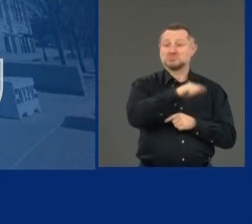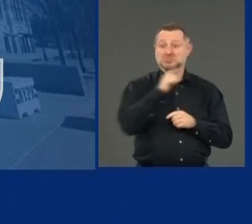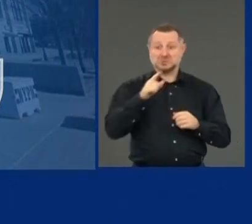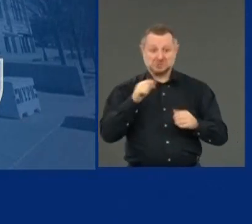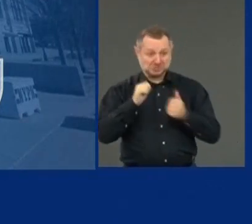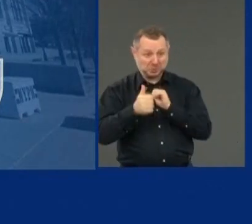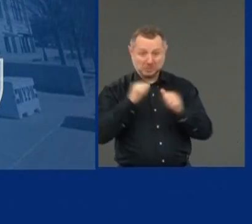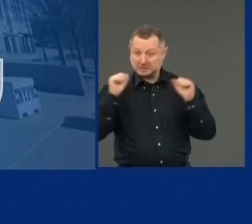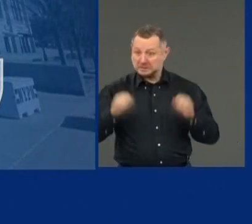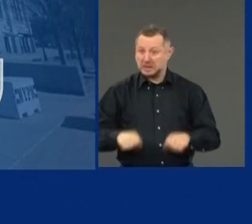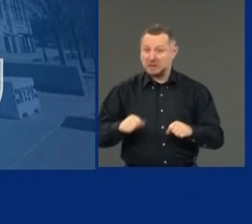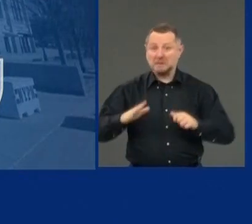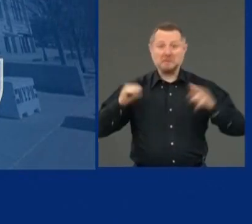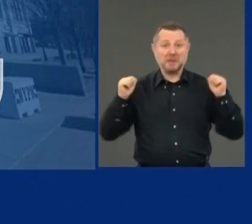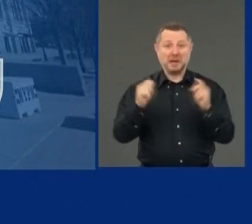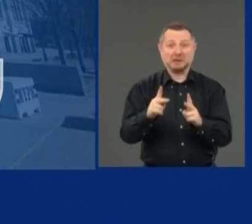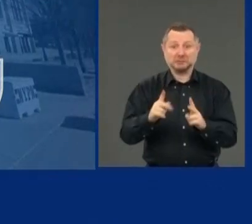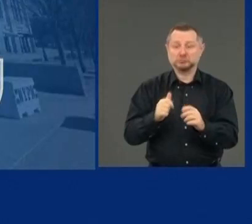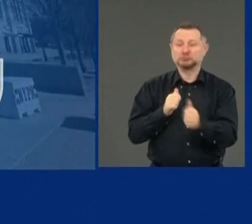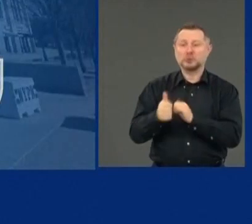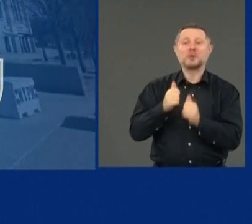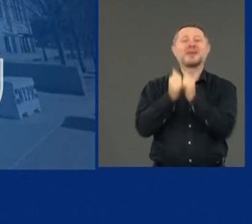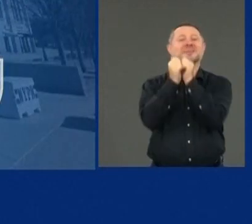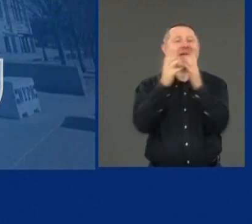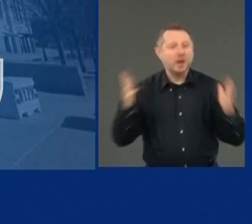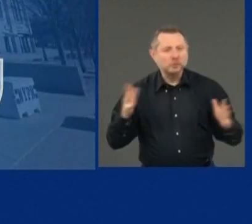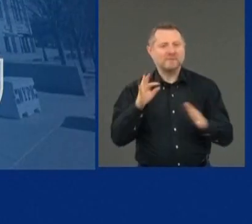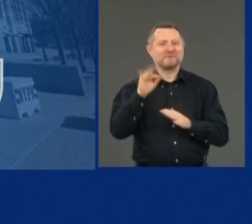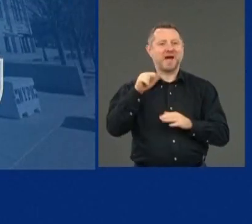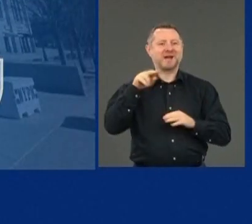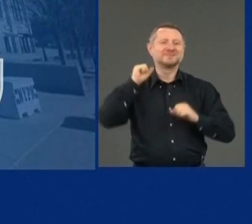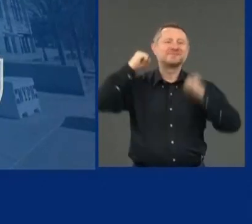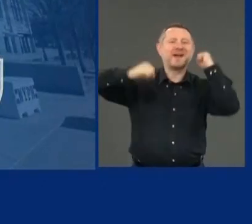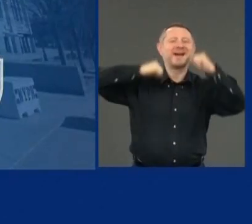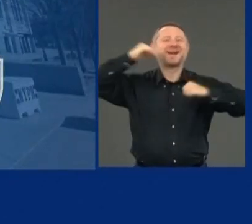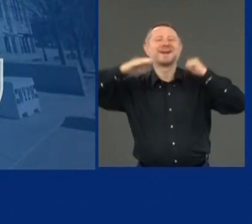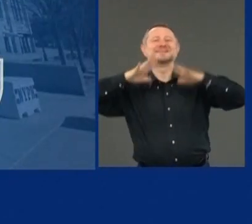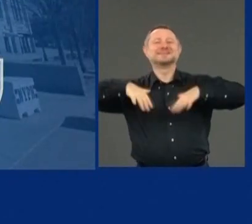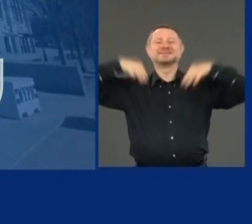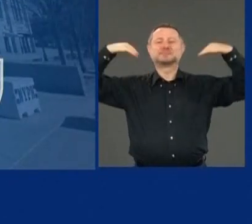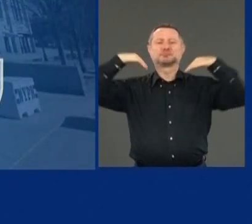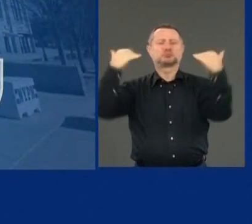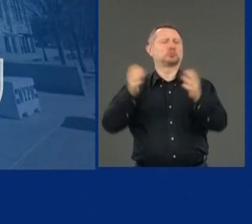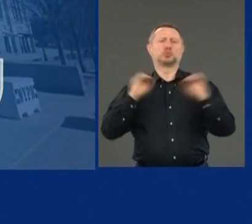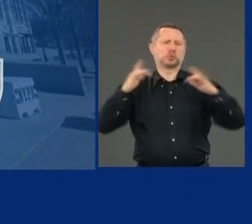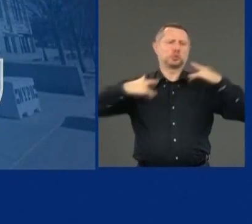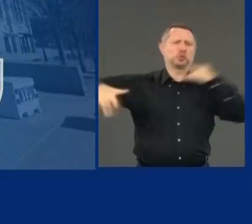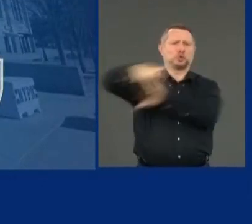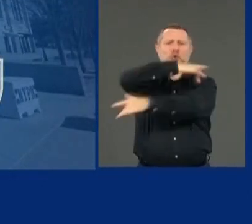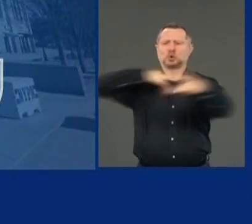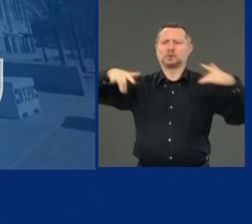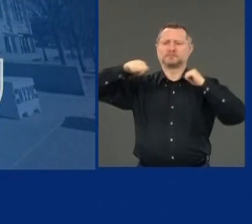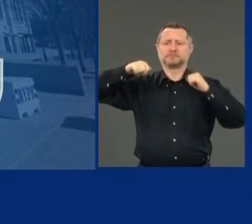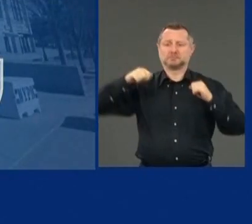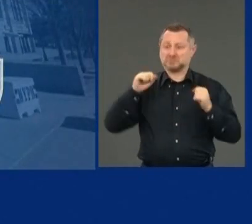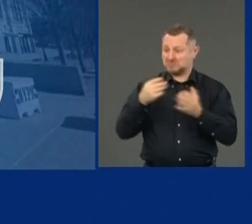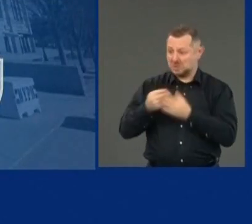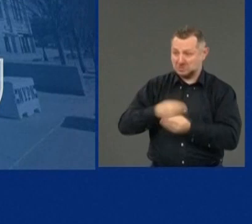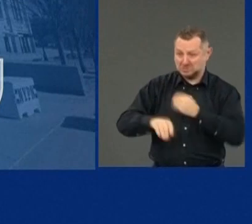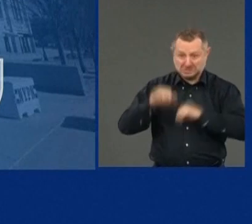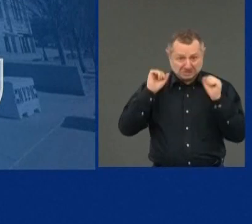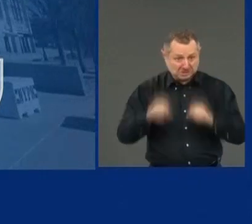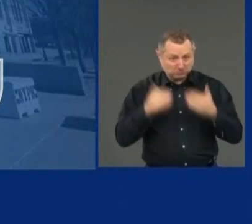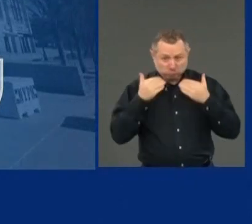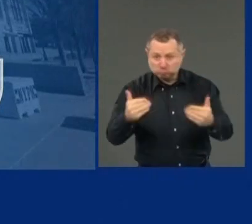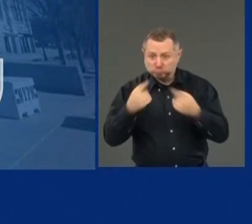in the stadium, without having people in the arena, do it. Do it. Work out the economics if you can. We want you up. We